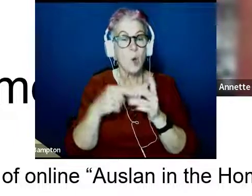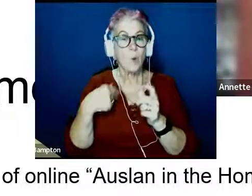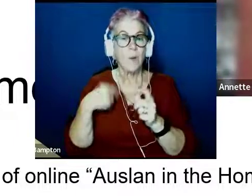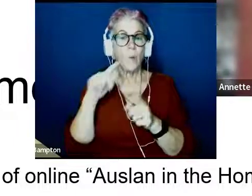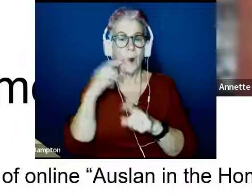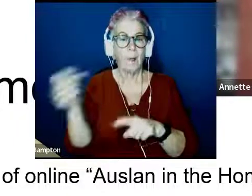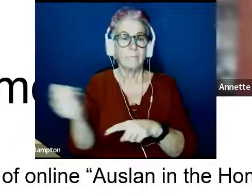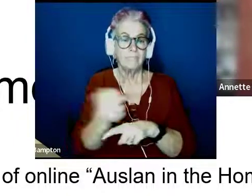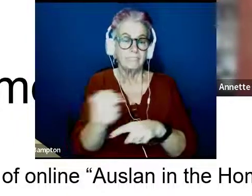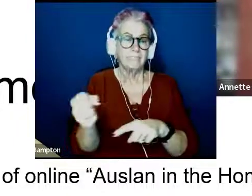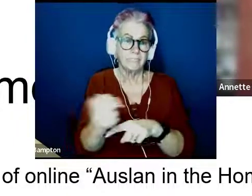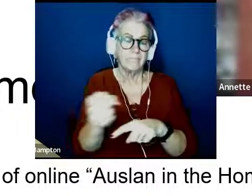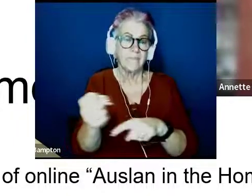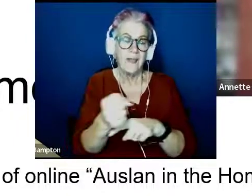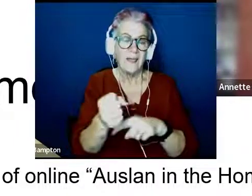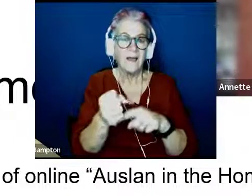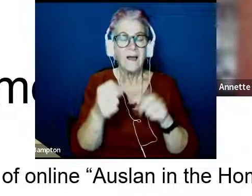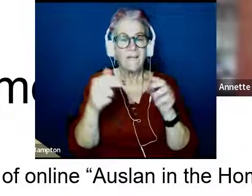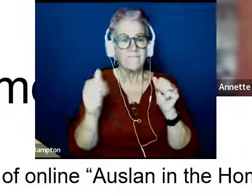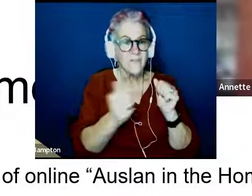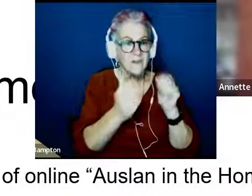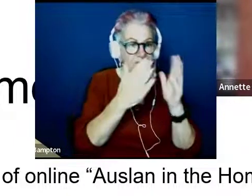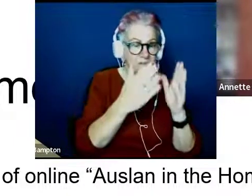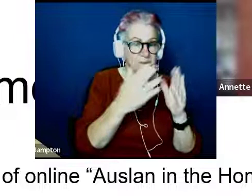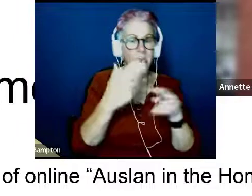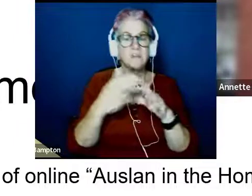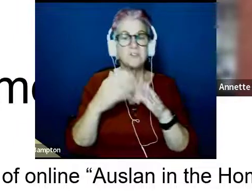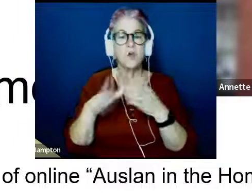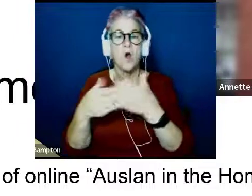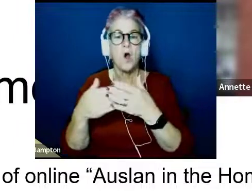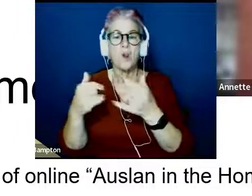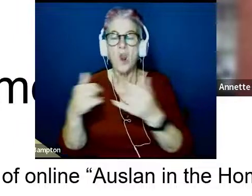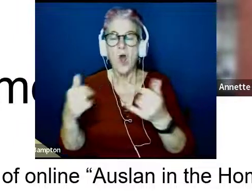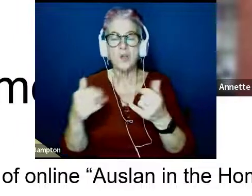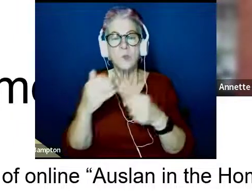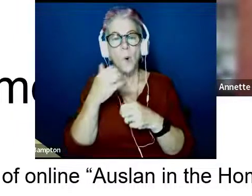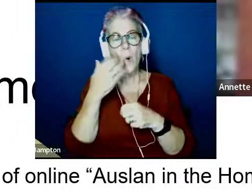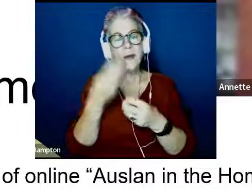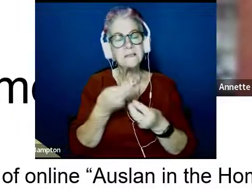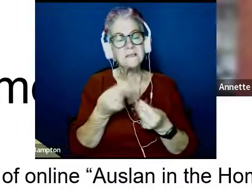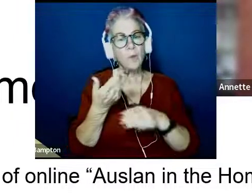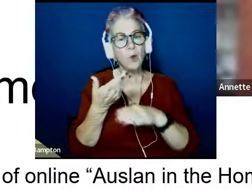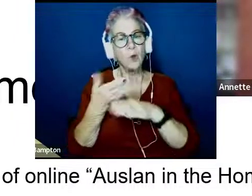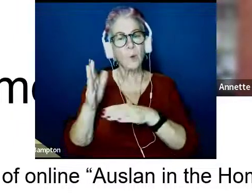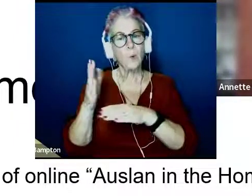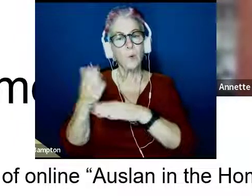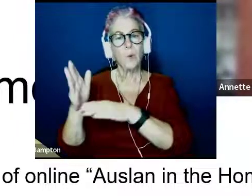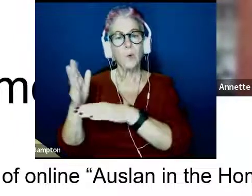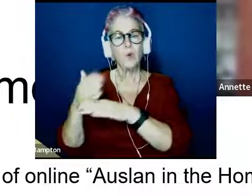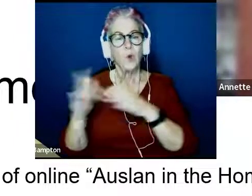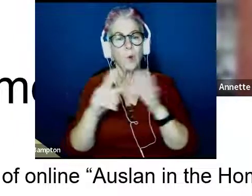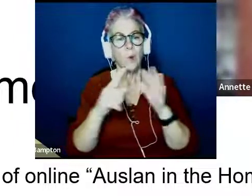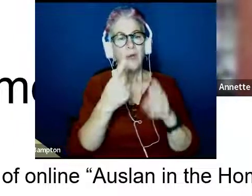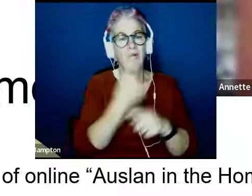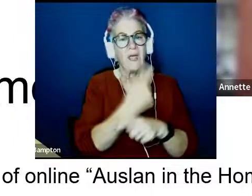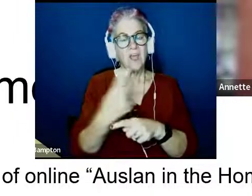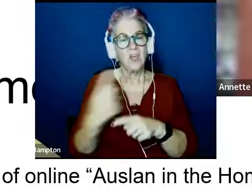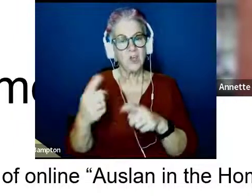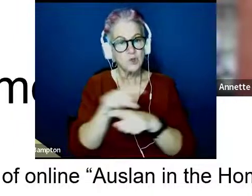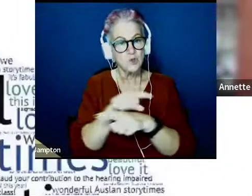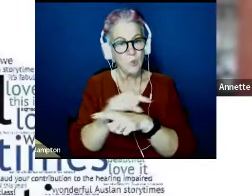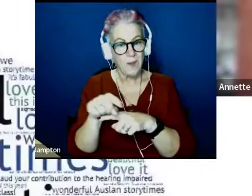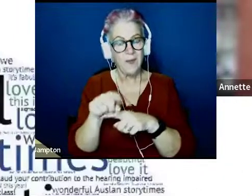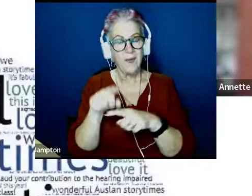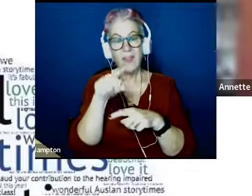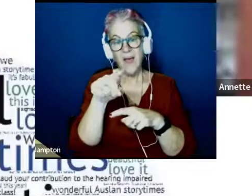with online story times, so that there'll always be something fresh each week. And this last slide is